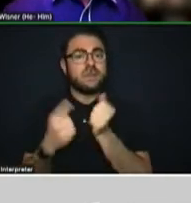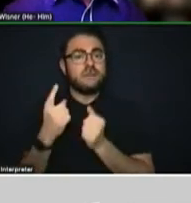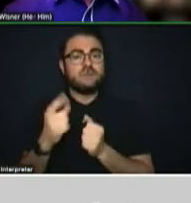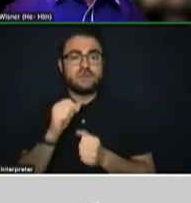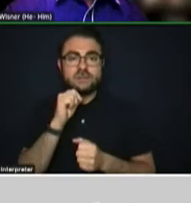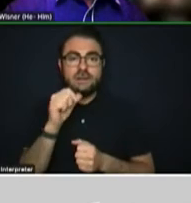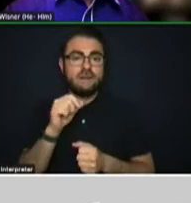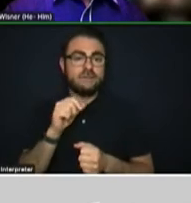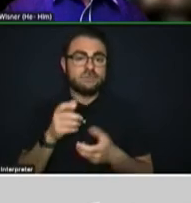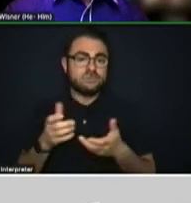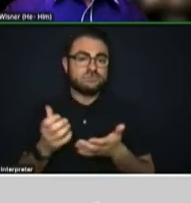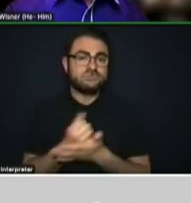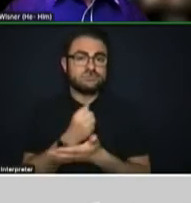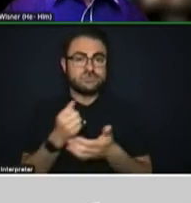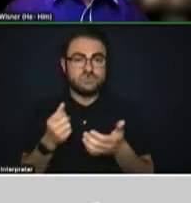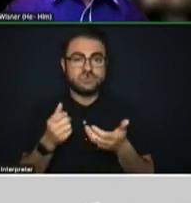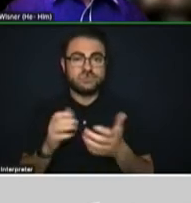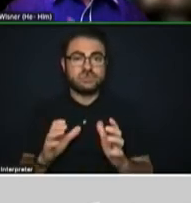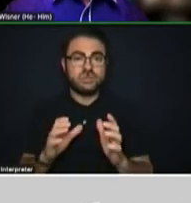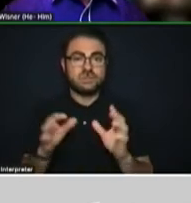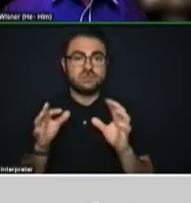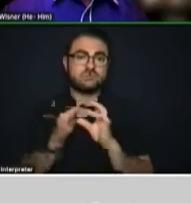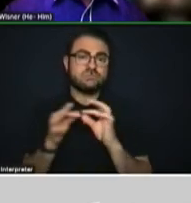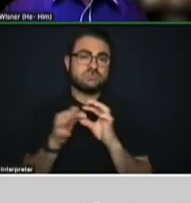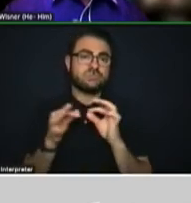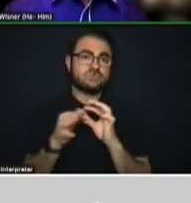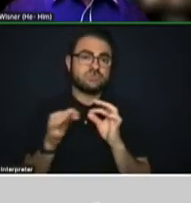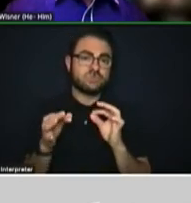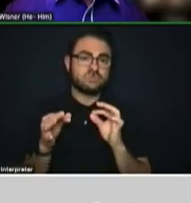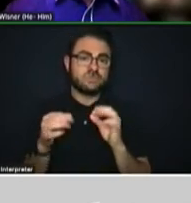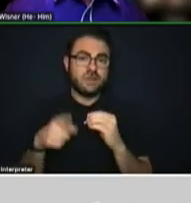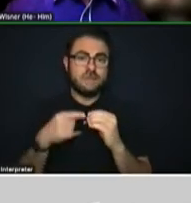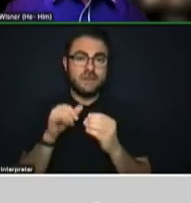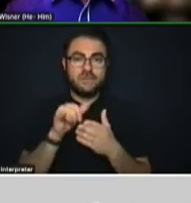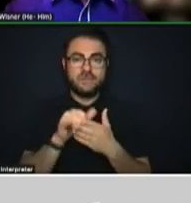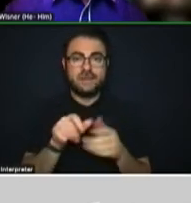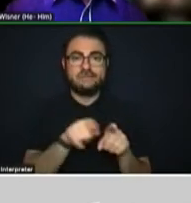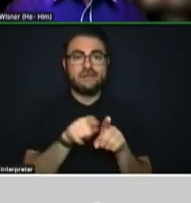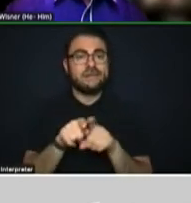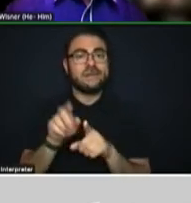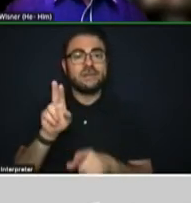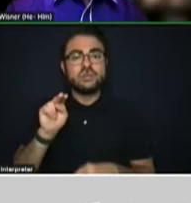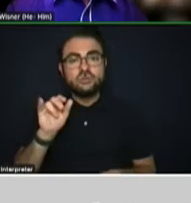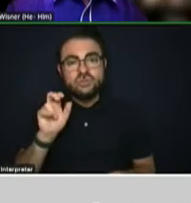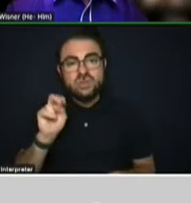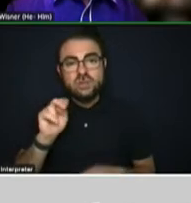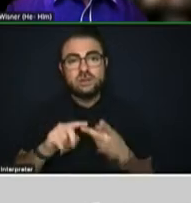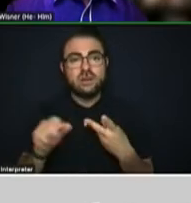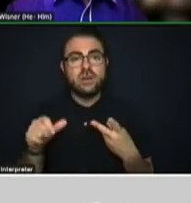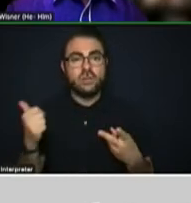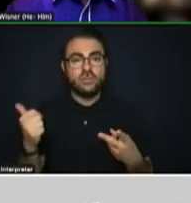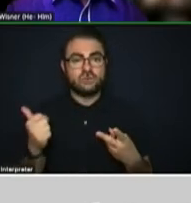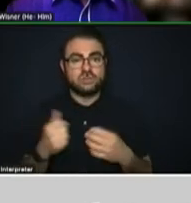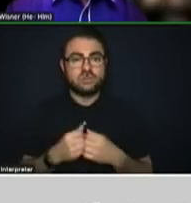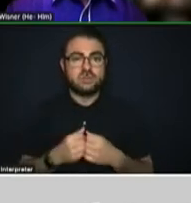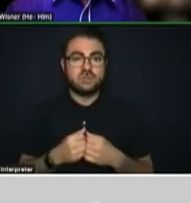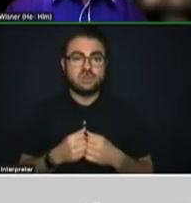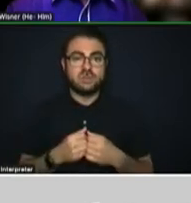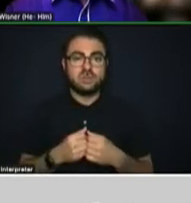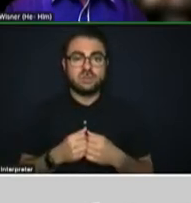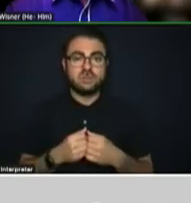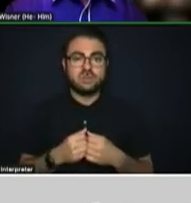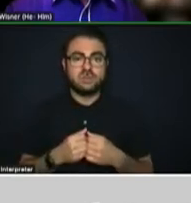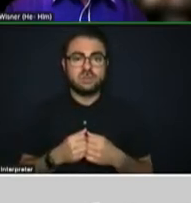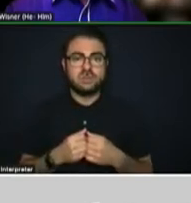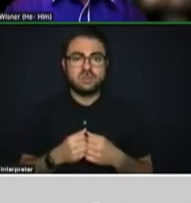chance to get a chance to come back and talk about it, like the union and others that we did not, I don't